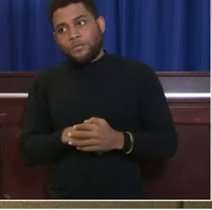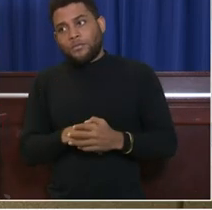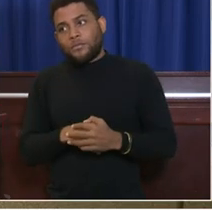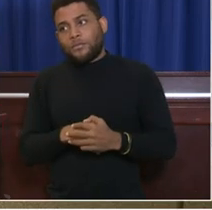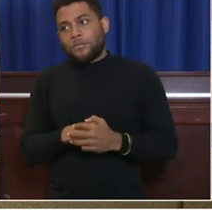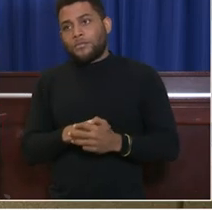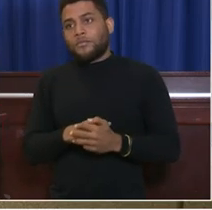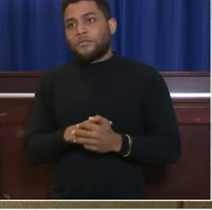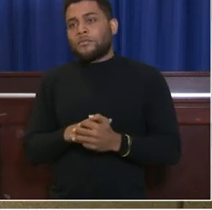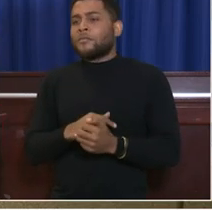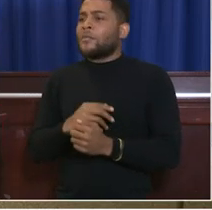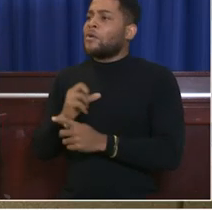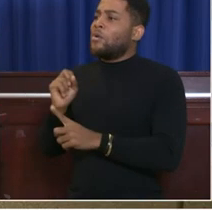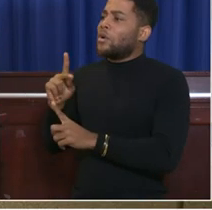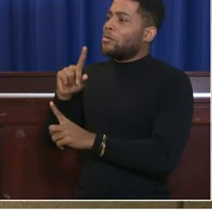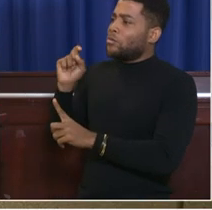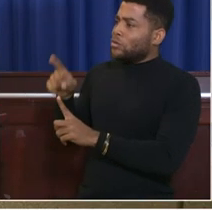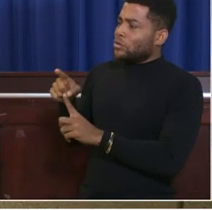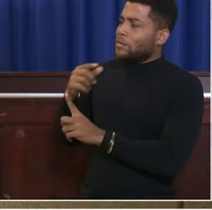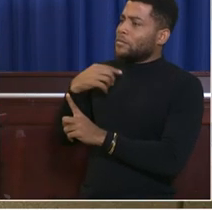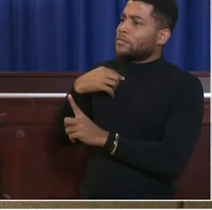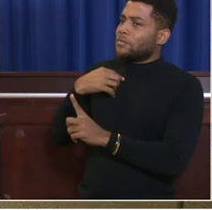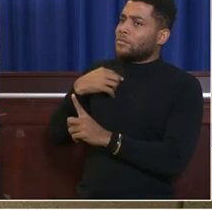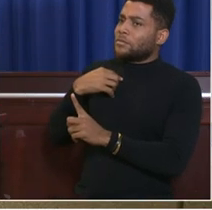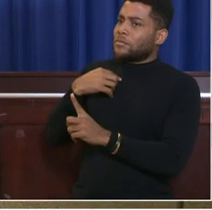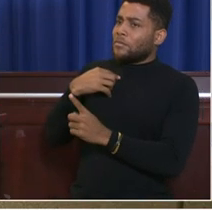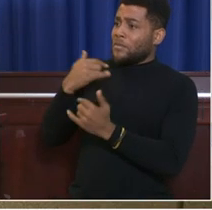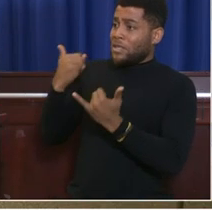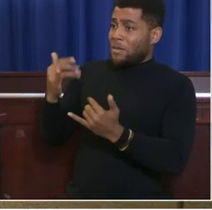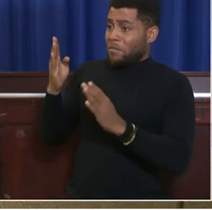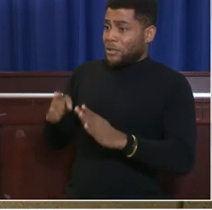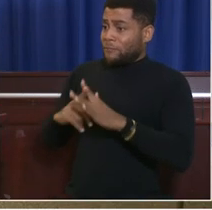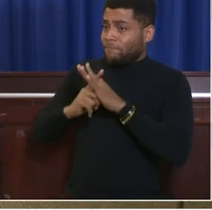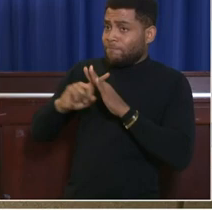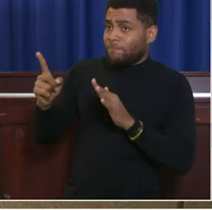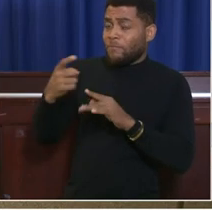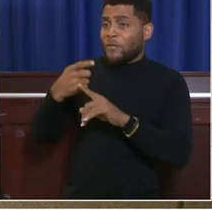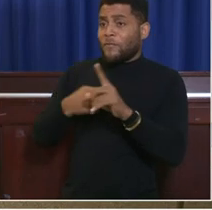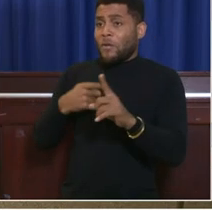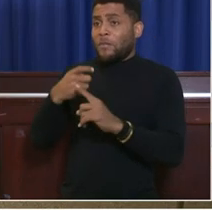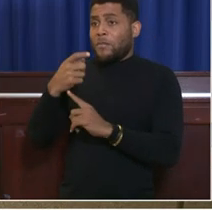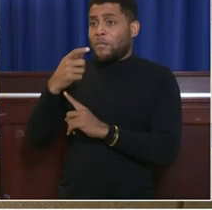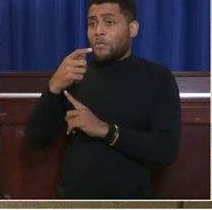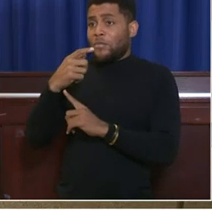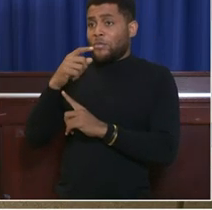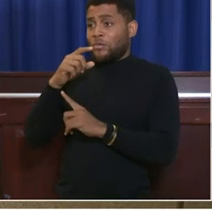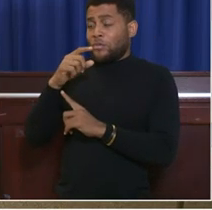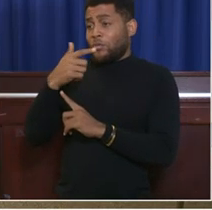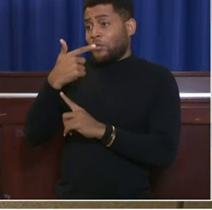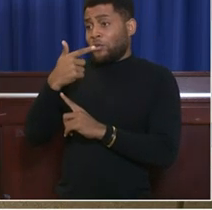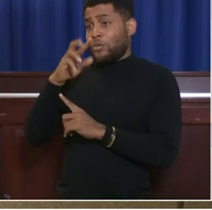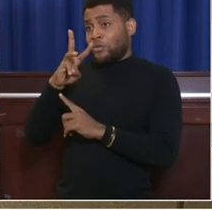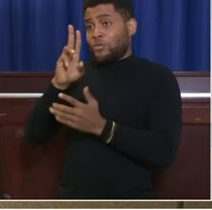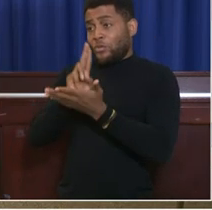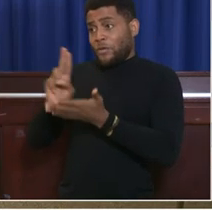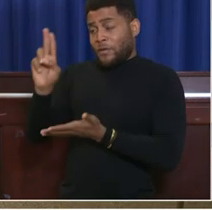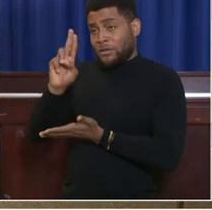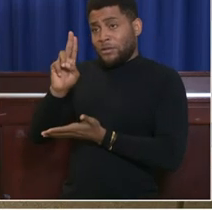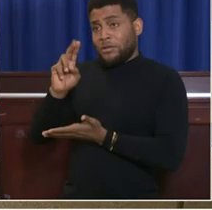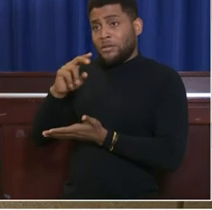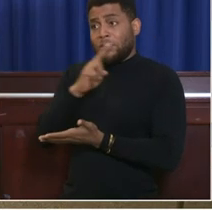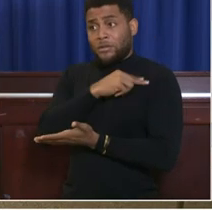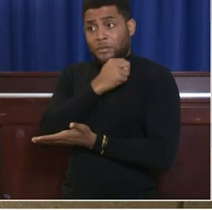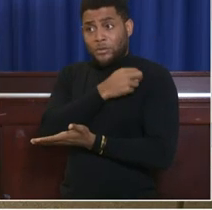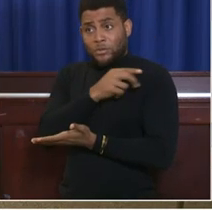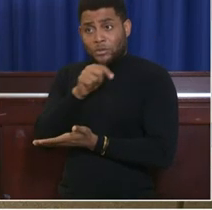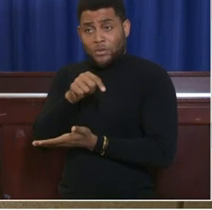There was a case, the fugitive who escaped from George Washington University Hospital tomorrow would mark 1 month. I'm wondering if he is included in this,